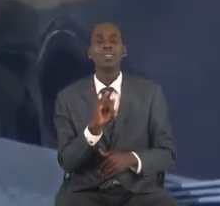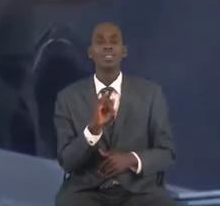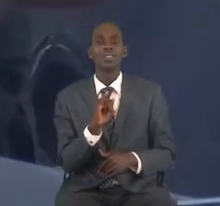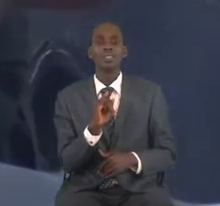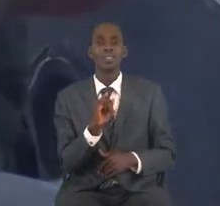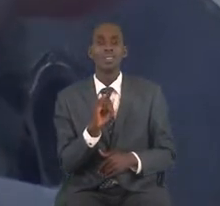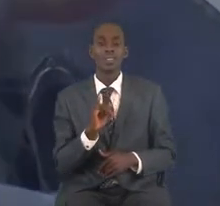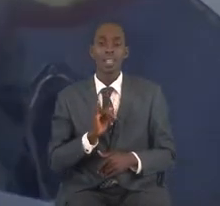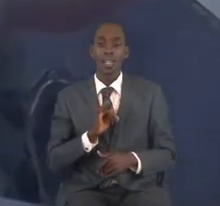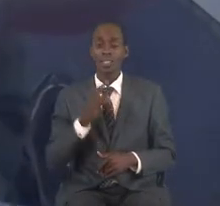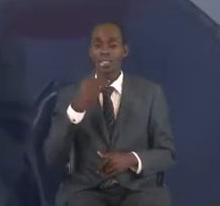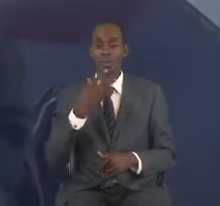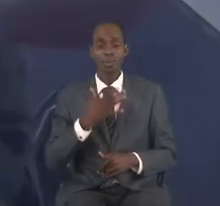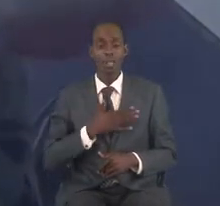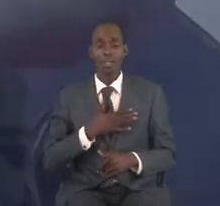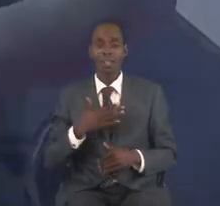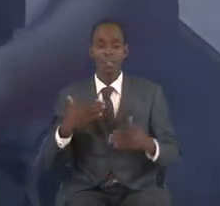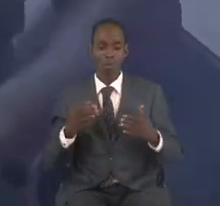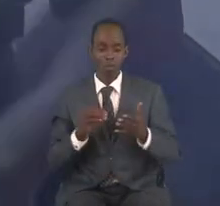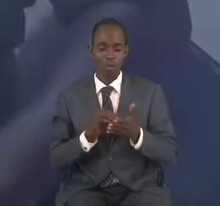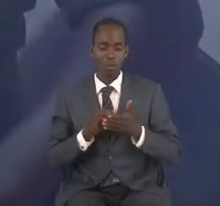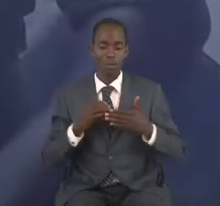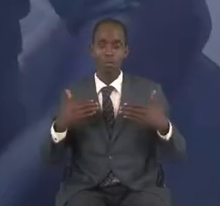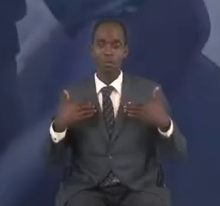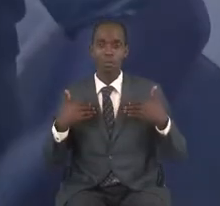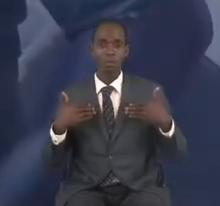i say my own body